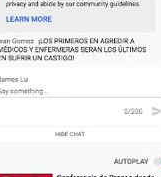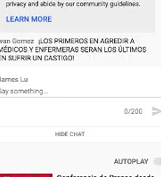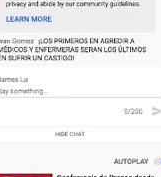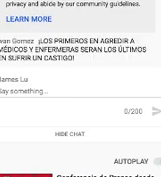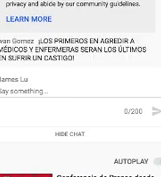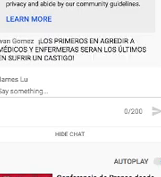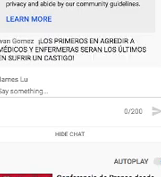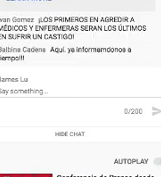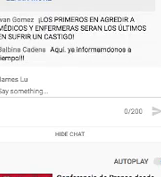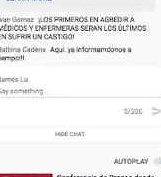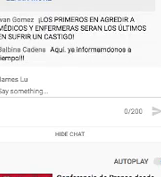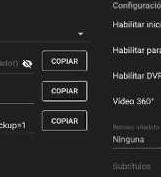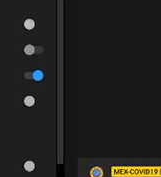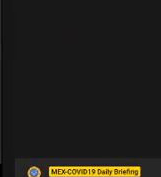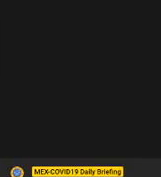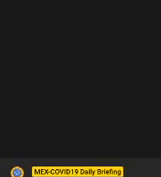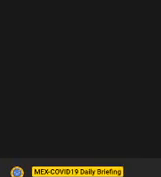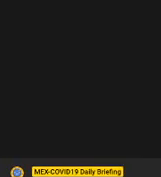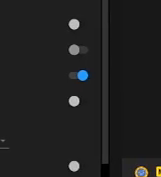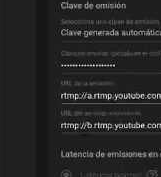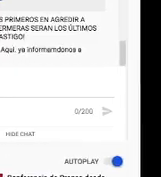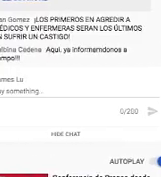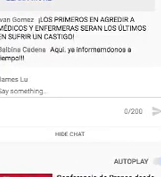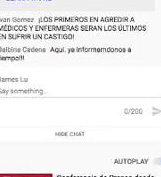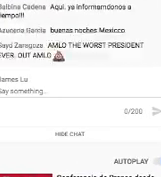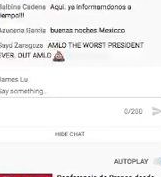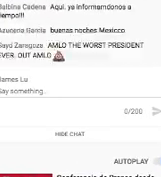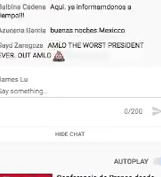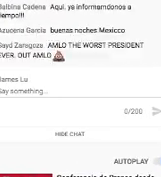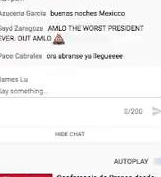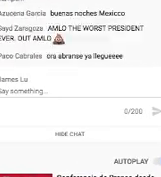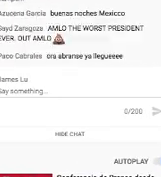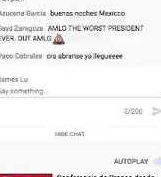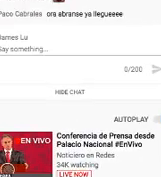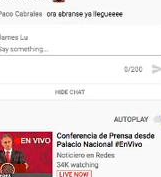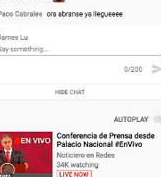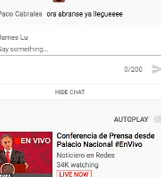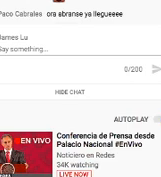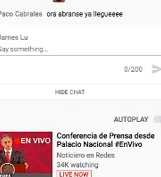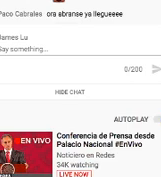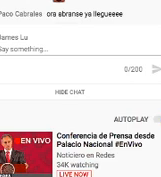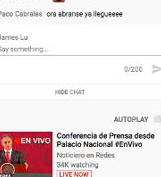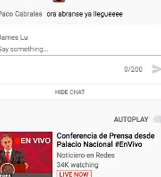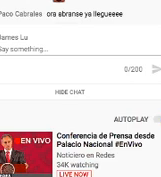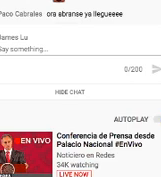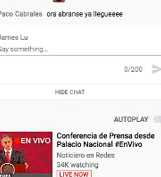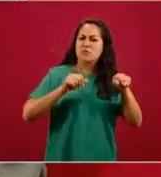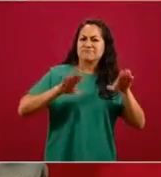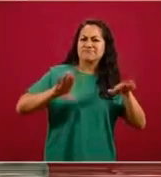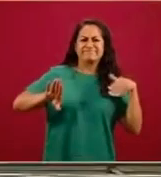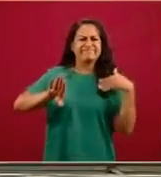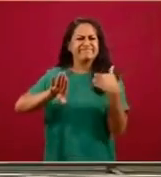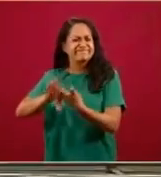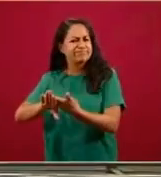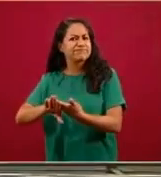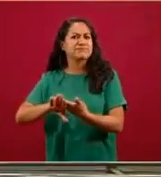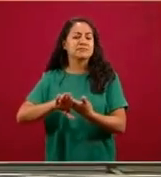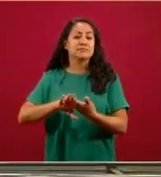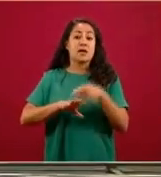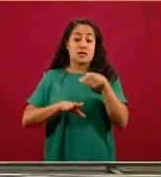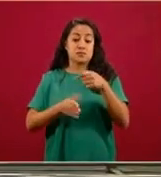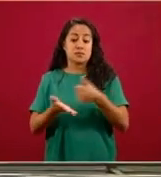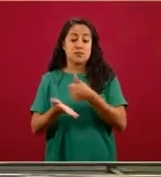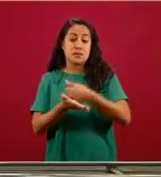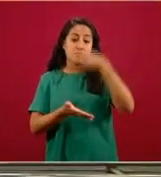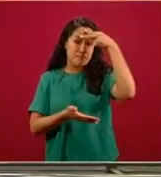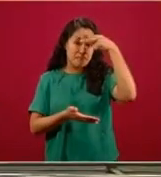día 17 de abril fue agredida una compañera enfermera. On April the 17th, there was an attack